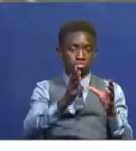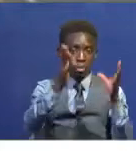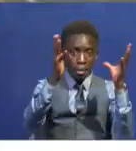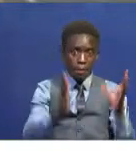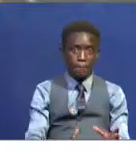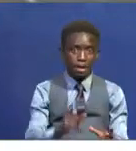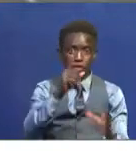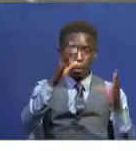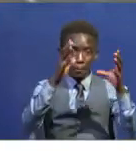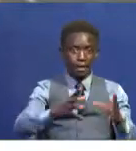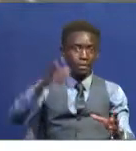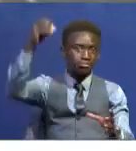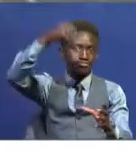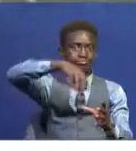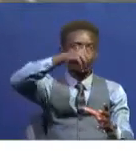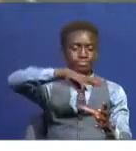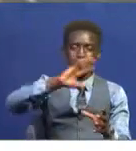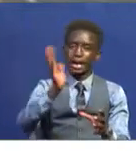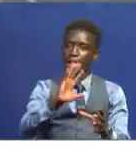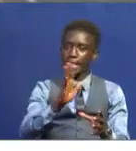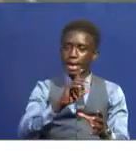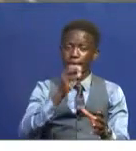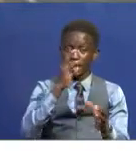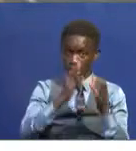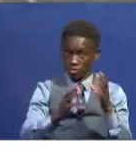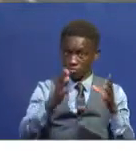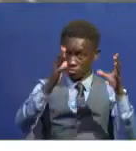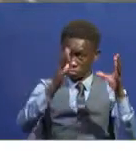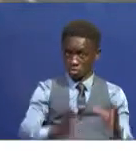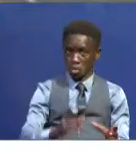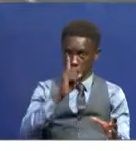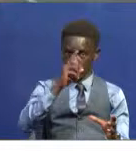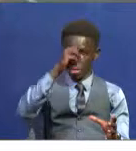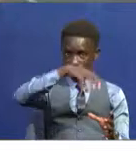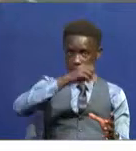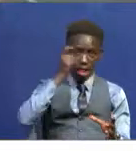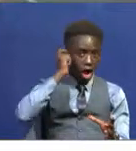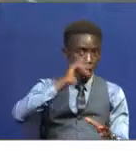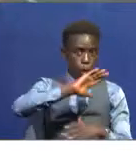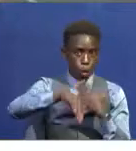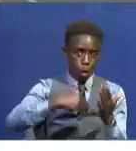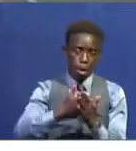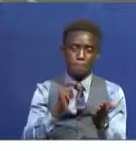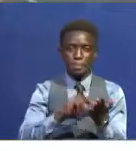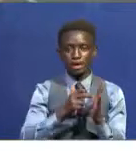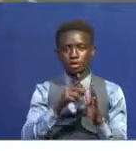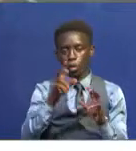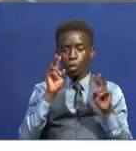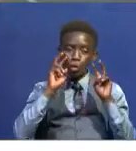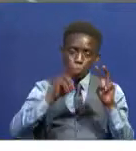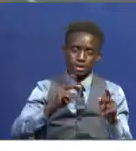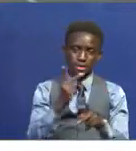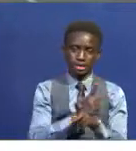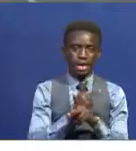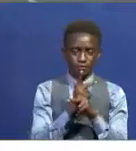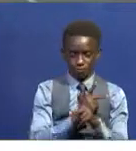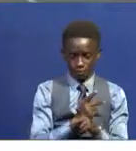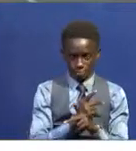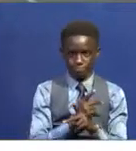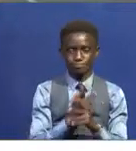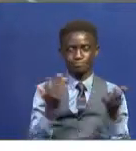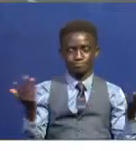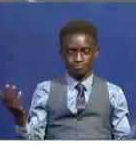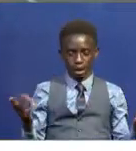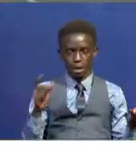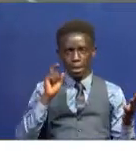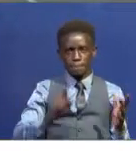in the case that you do, make sure you watch over them keenly. We are talking of you need to exercise caution in the sense that